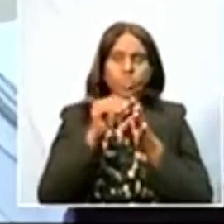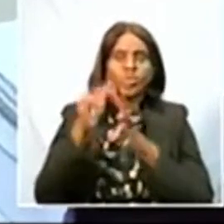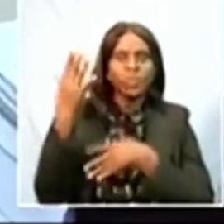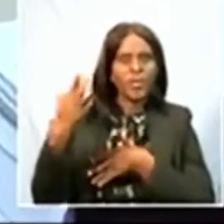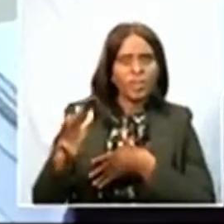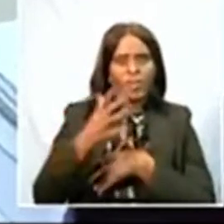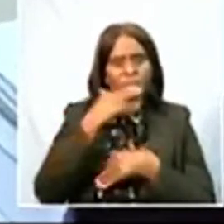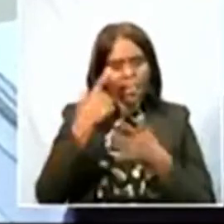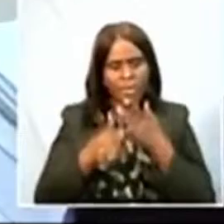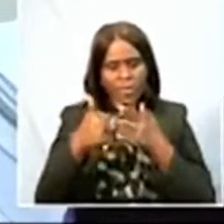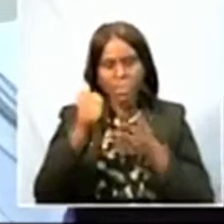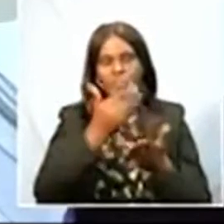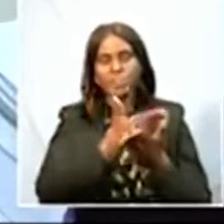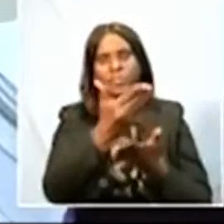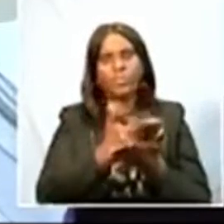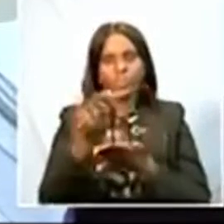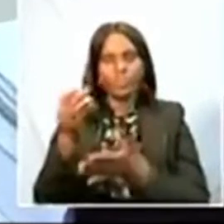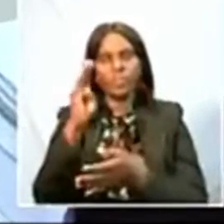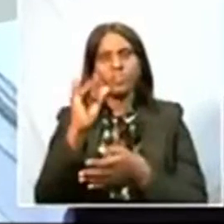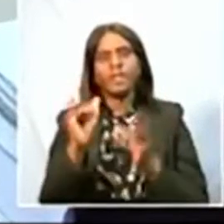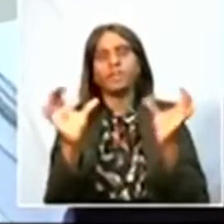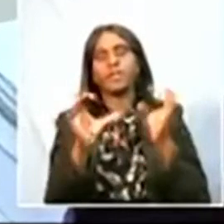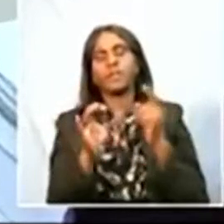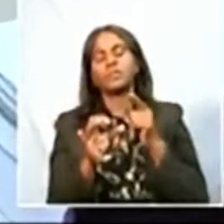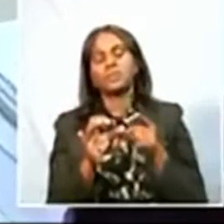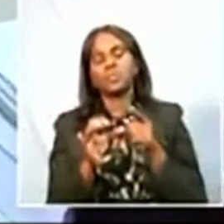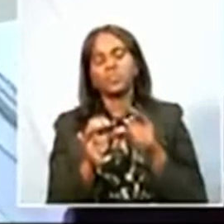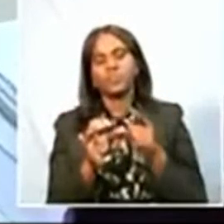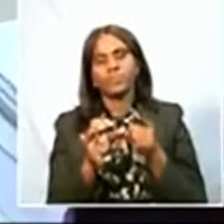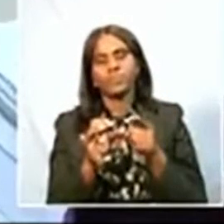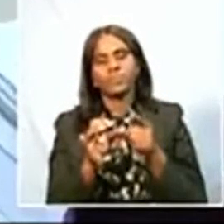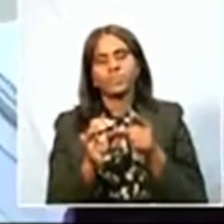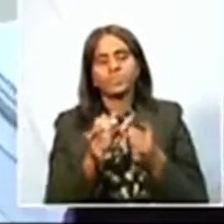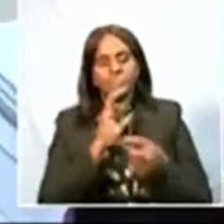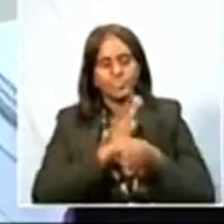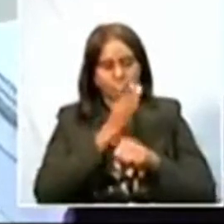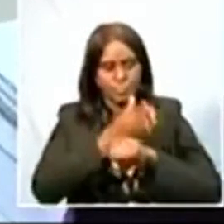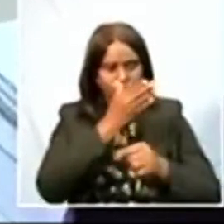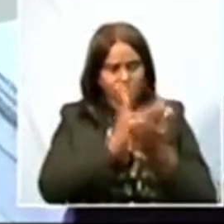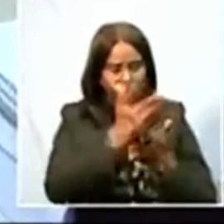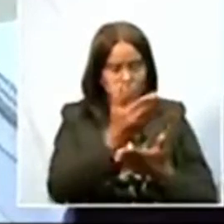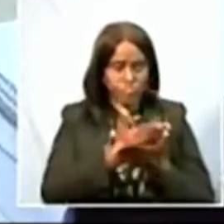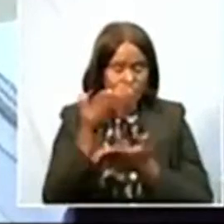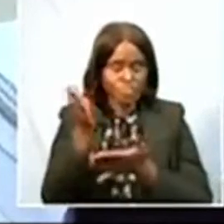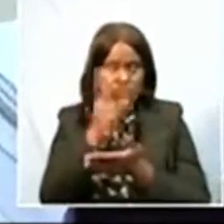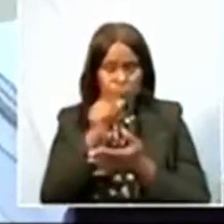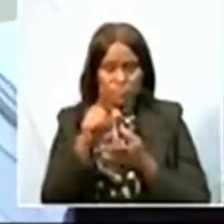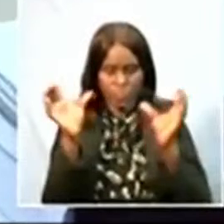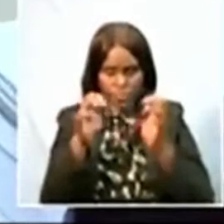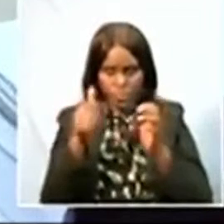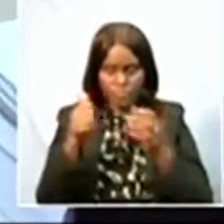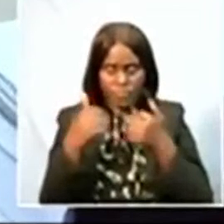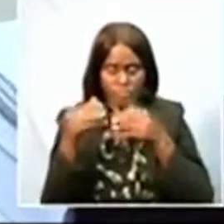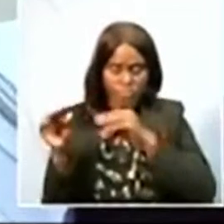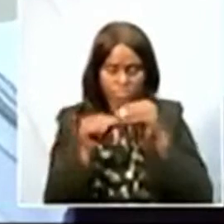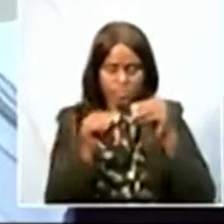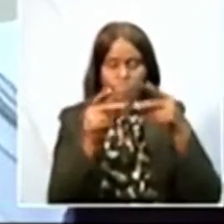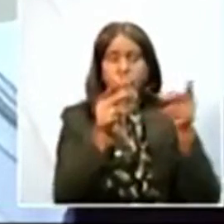are supposed to be procured by the council. After procurement, the council takes